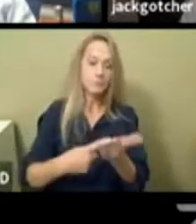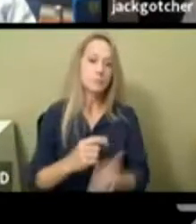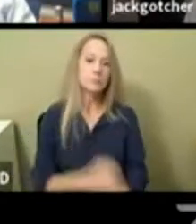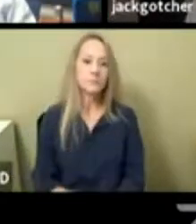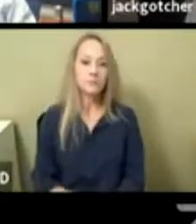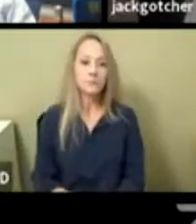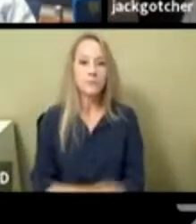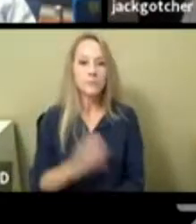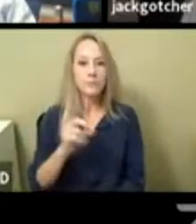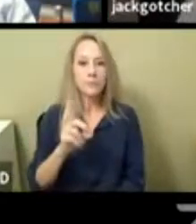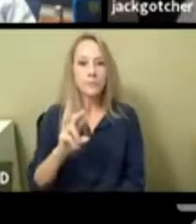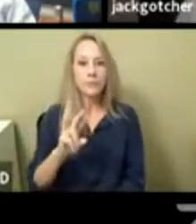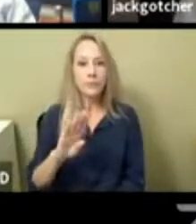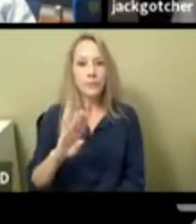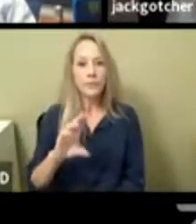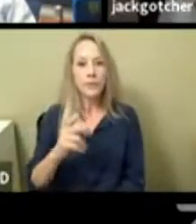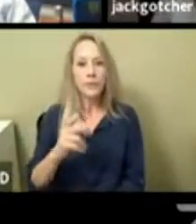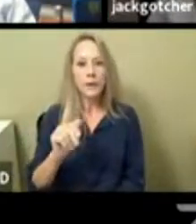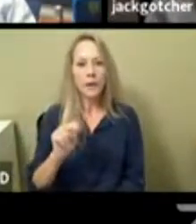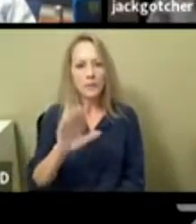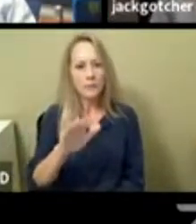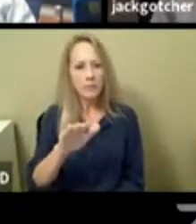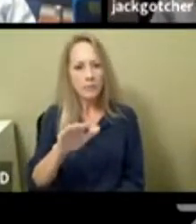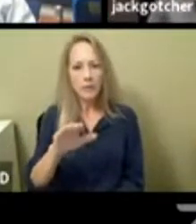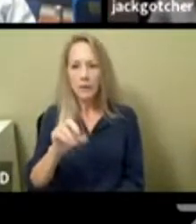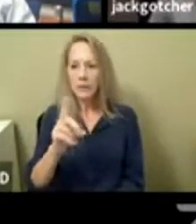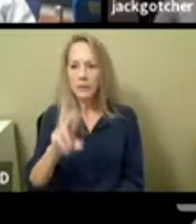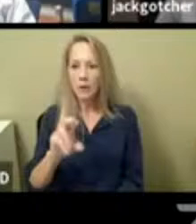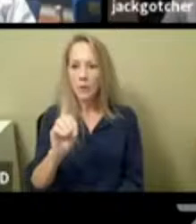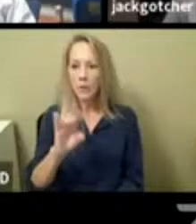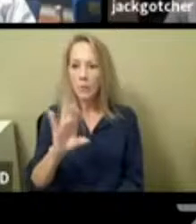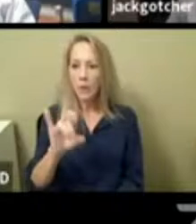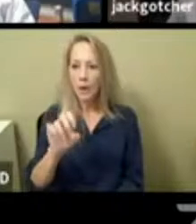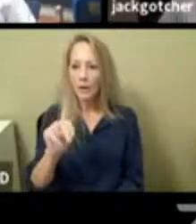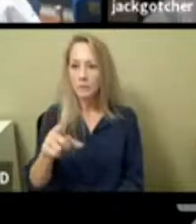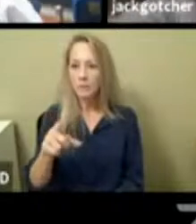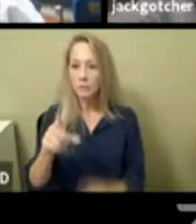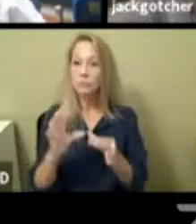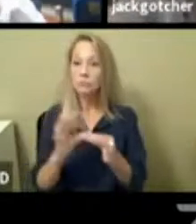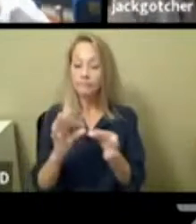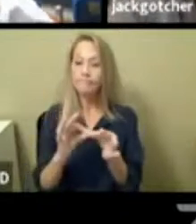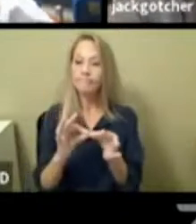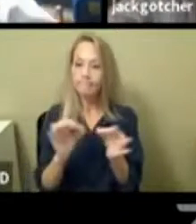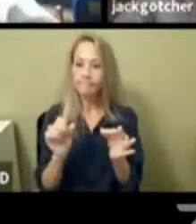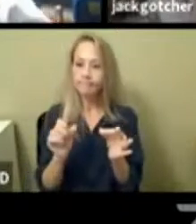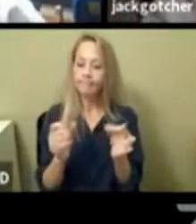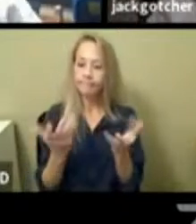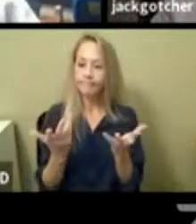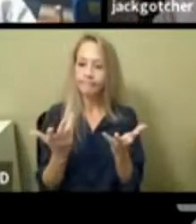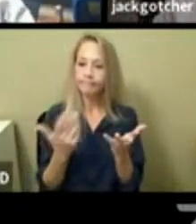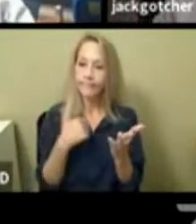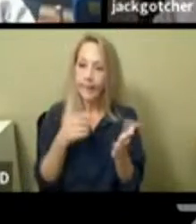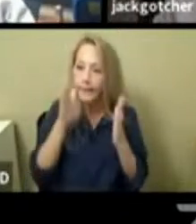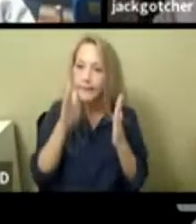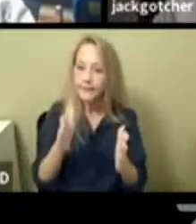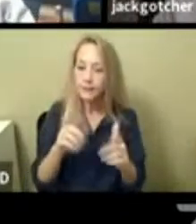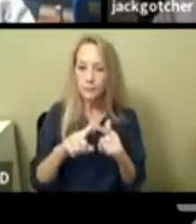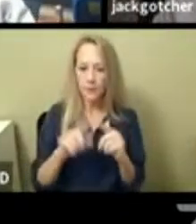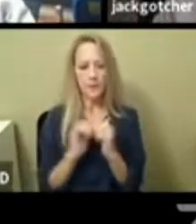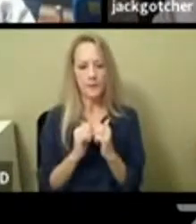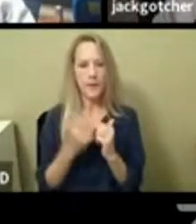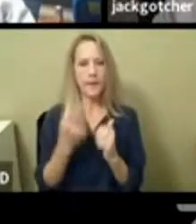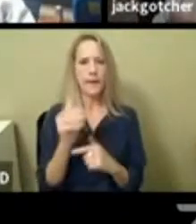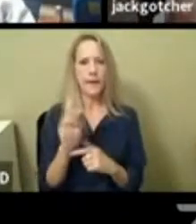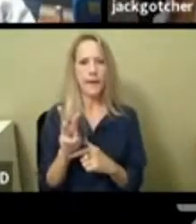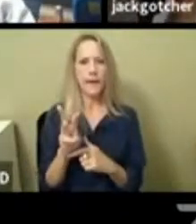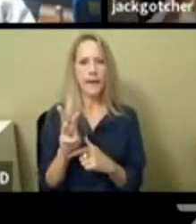Hearing you, Dr. O'Brien, you know, I don't know how we could work with the